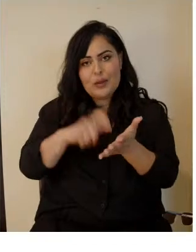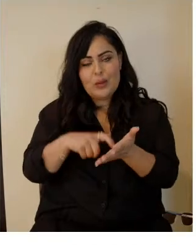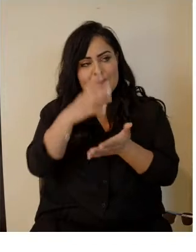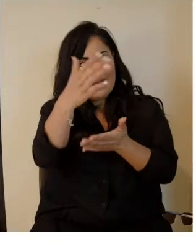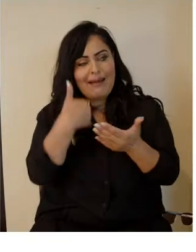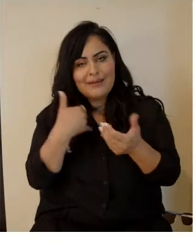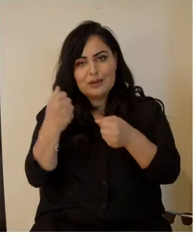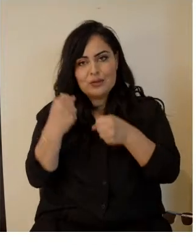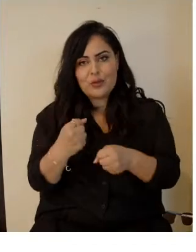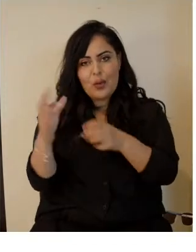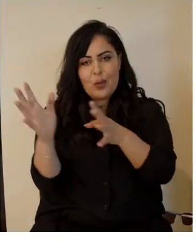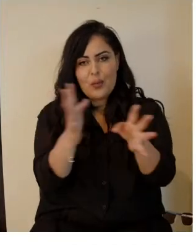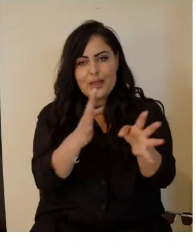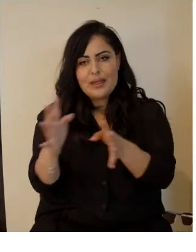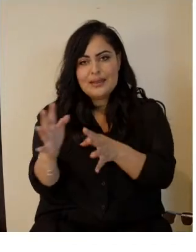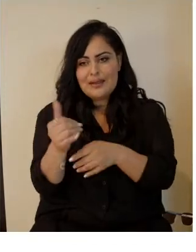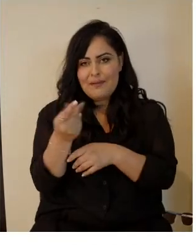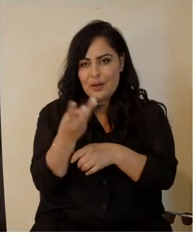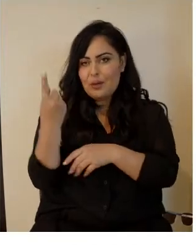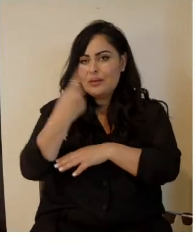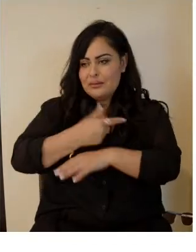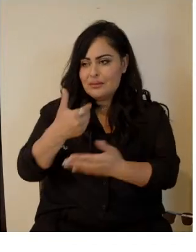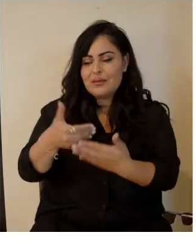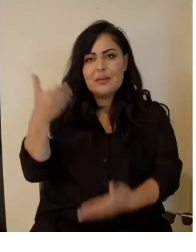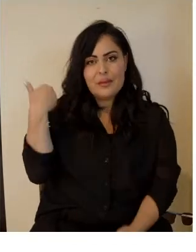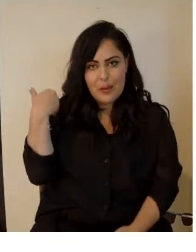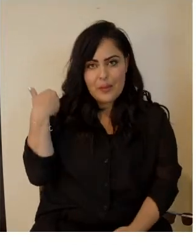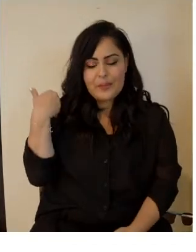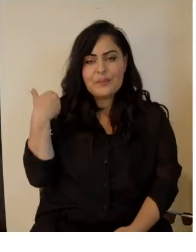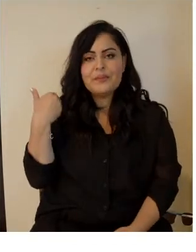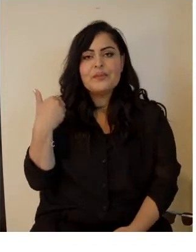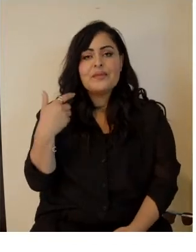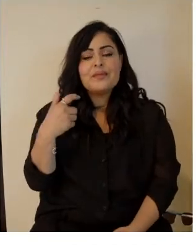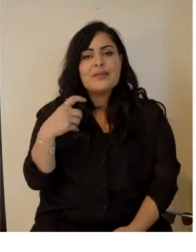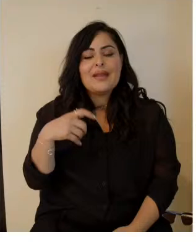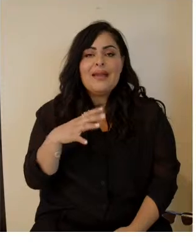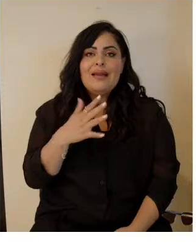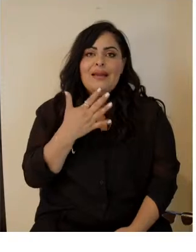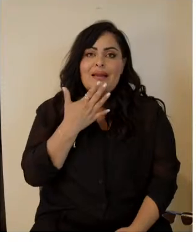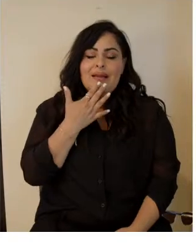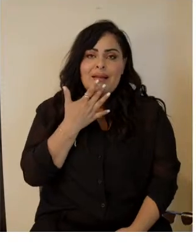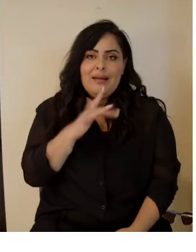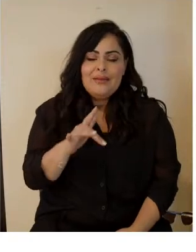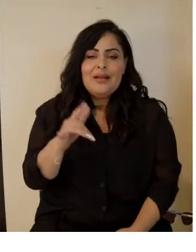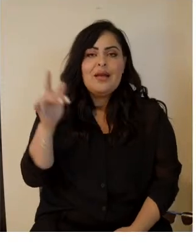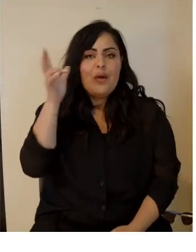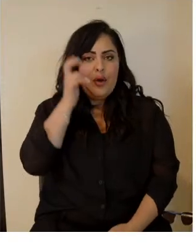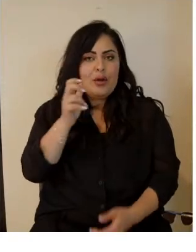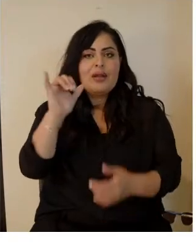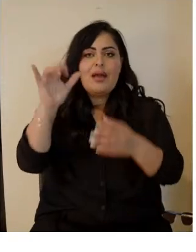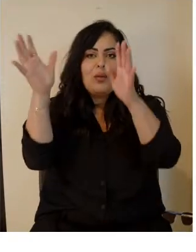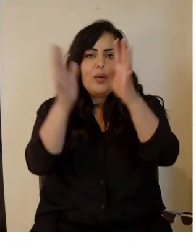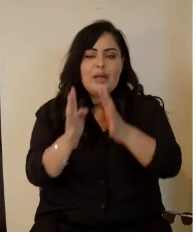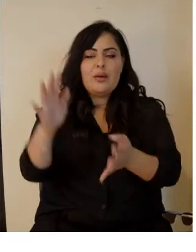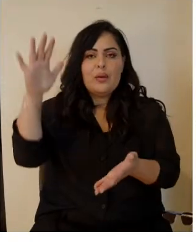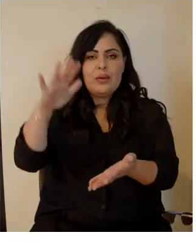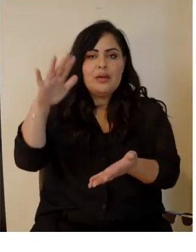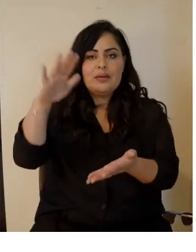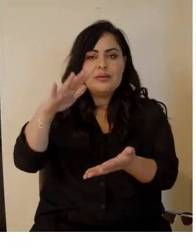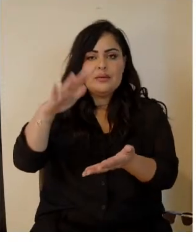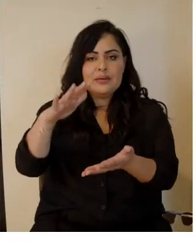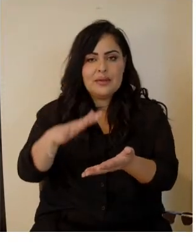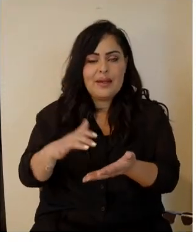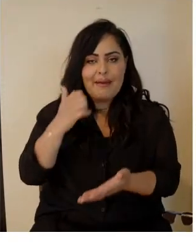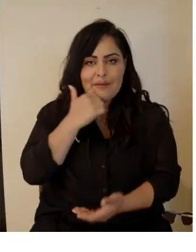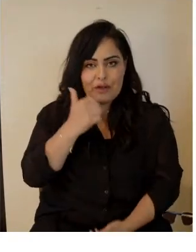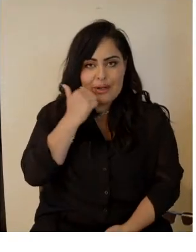extreme winds just a couple days ago as they blew through the area. Thankfully, as you heard from the fire behavior analyst, those winds have been backing off day by day.